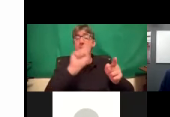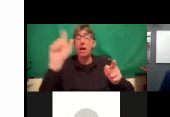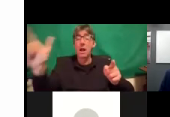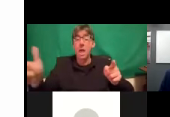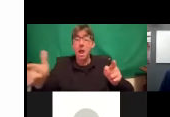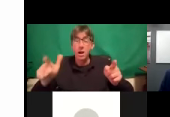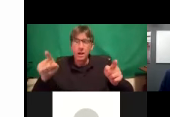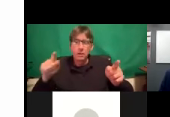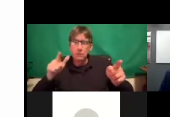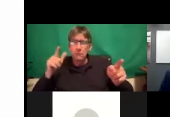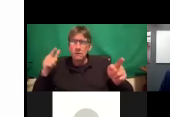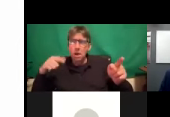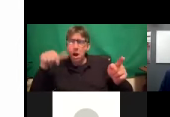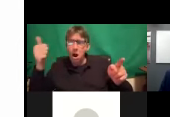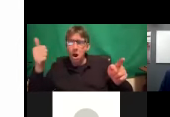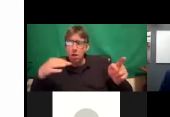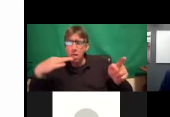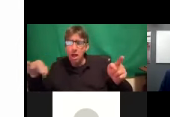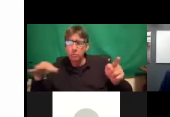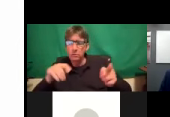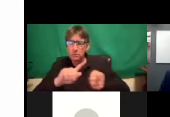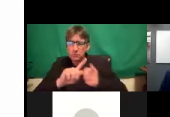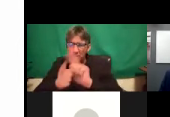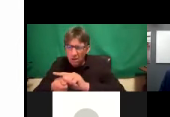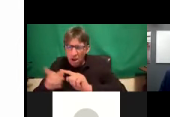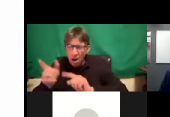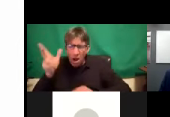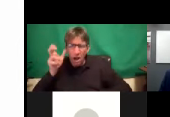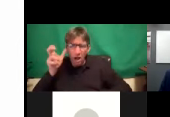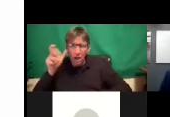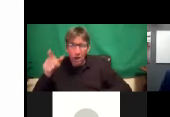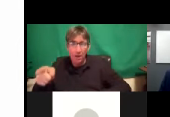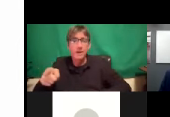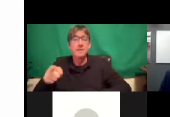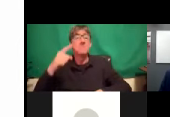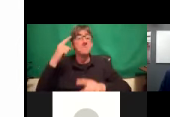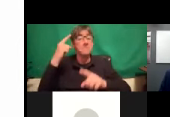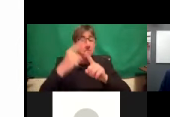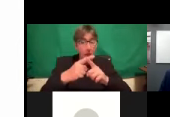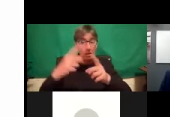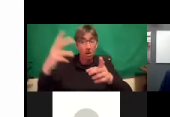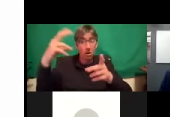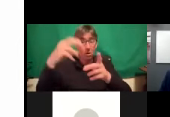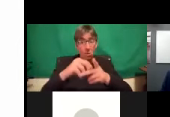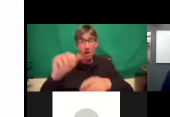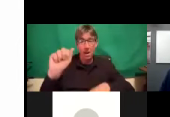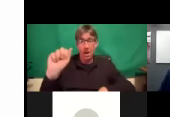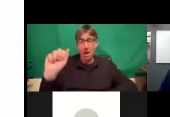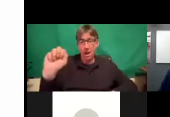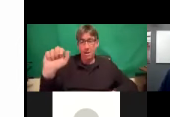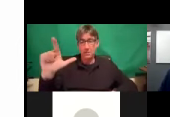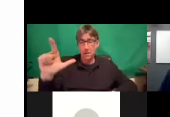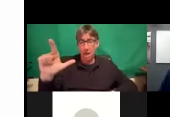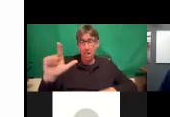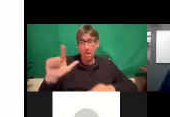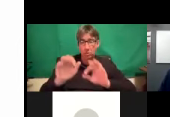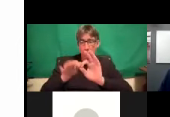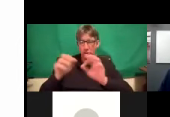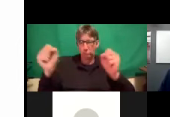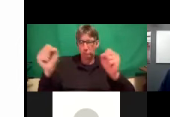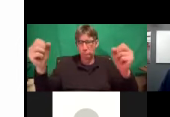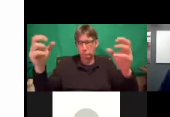This meeting will also include ASL interpreters. The meeting host will spotlight the interpreters to ensure that they can be seen at all times.